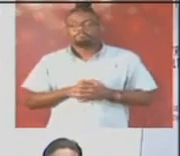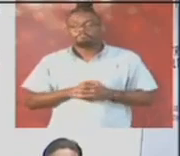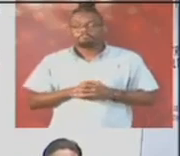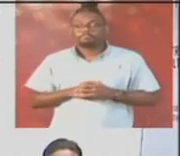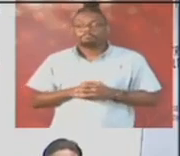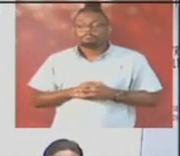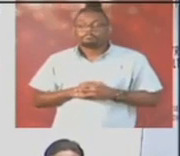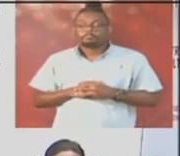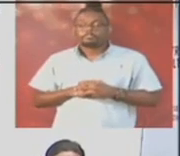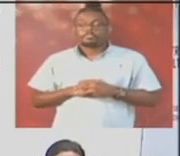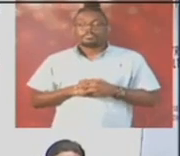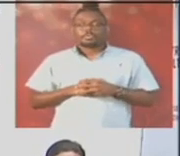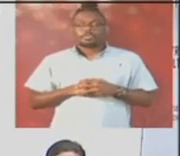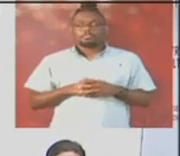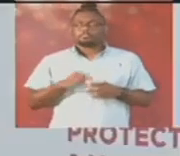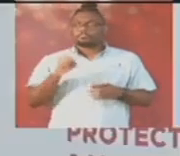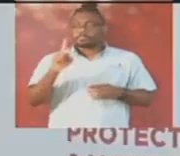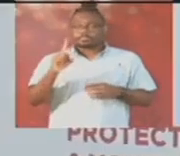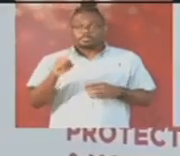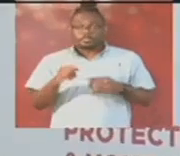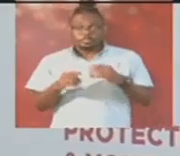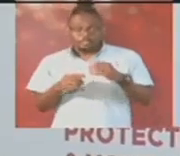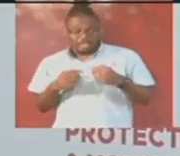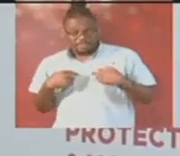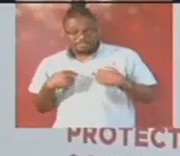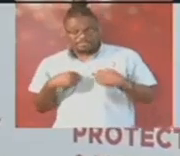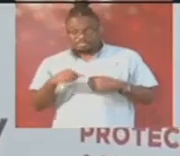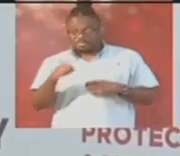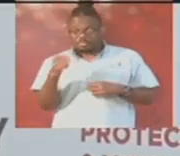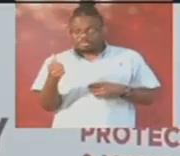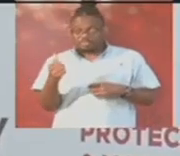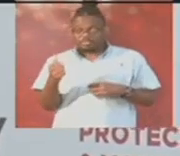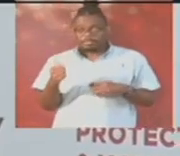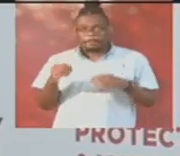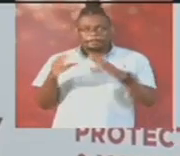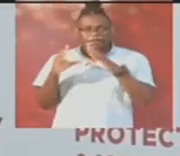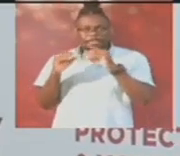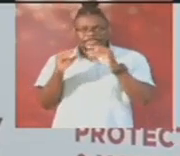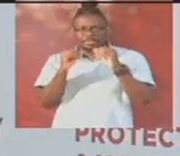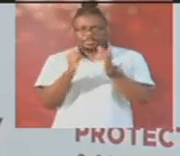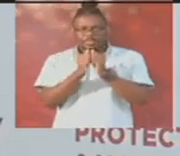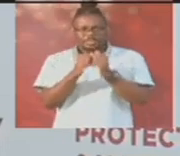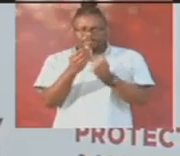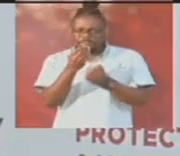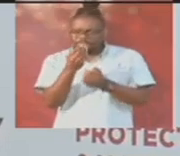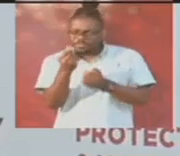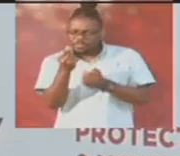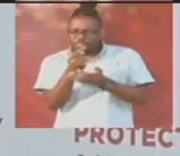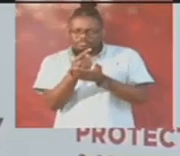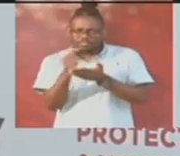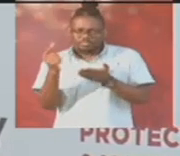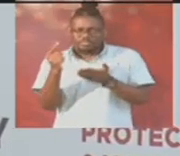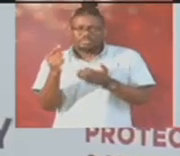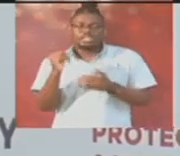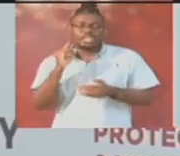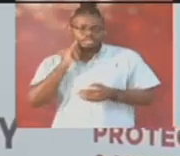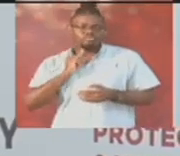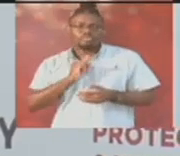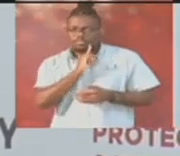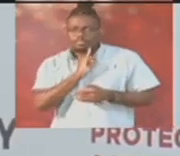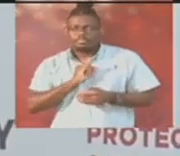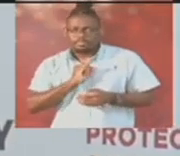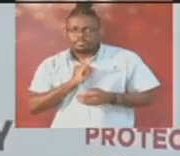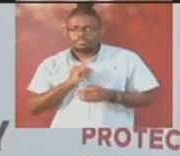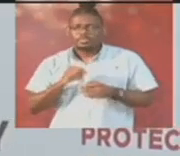a sort of technical collaborative meeting a couple of weeks ago with Israel, just to see, of course, how they had set up their